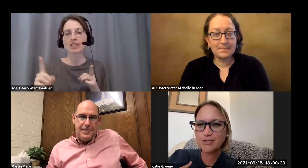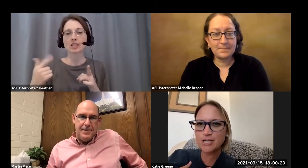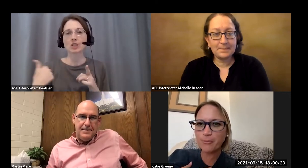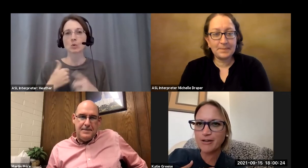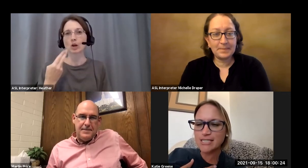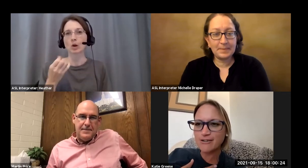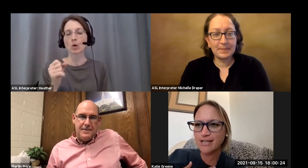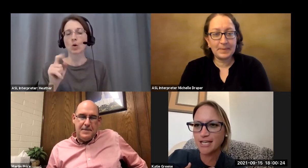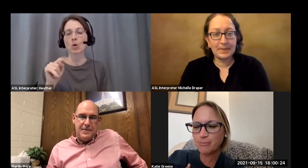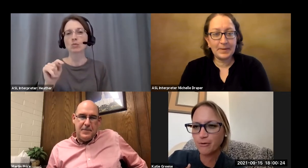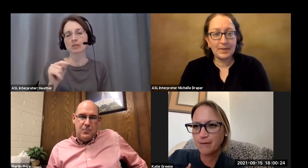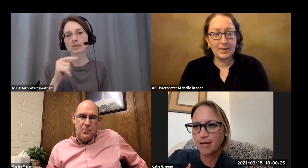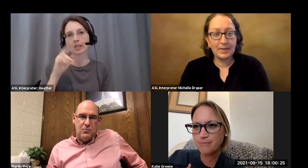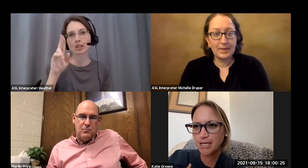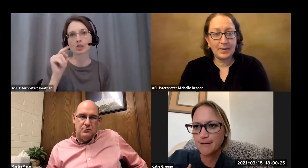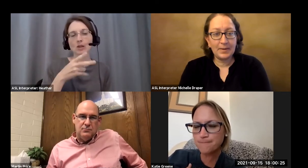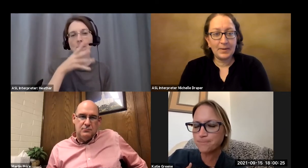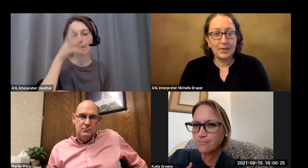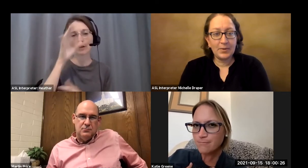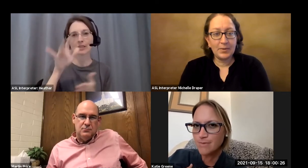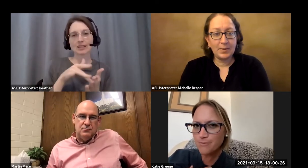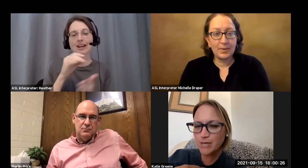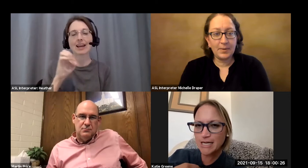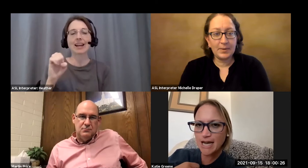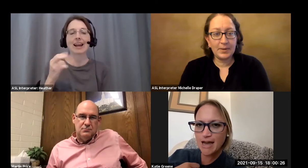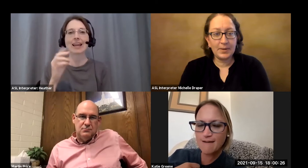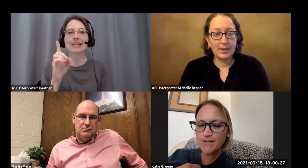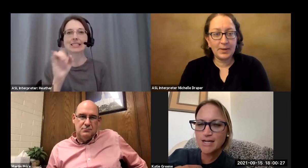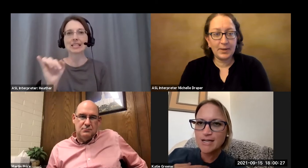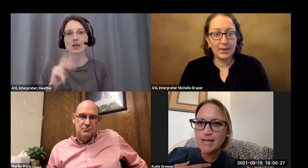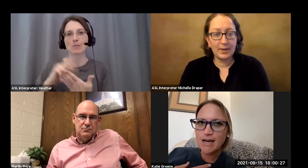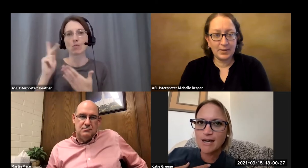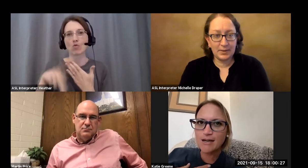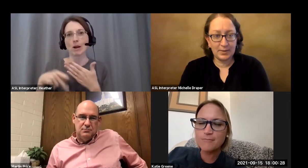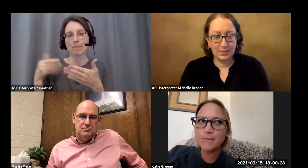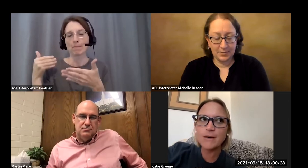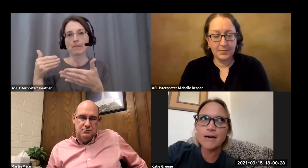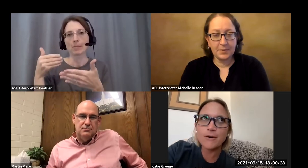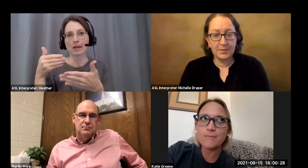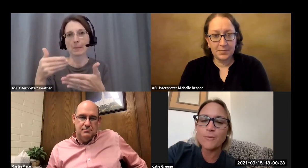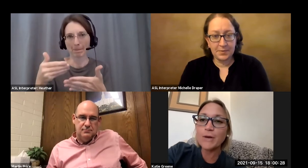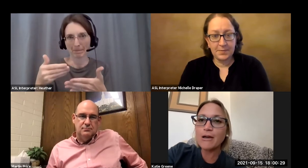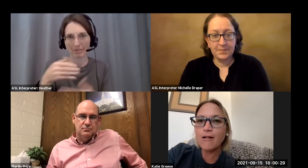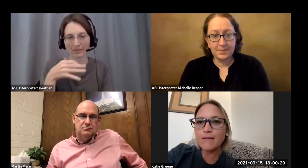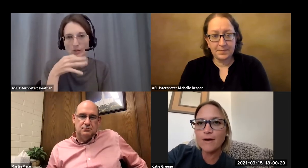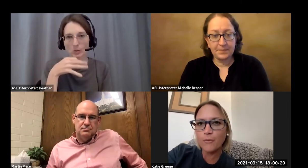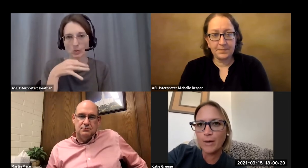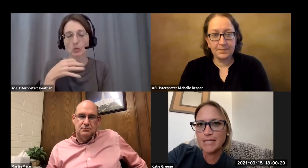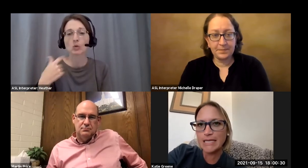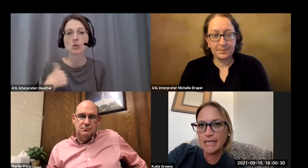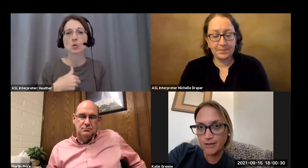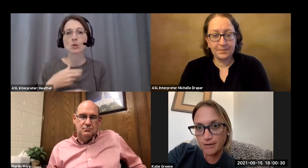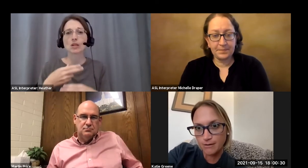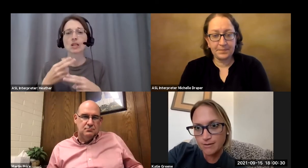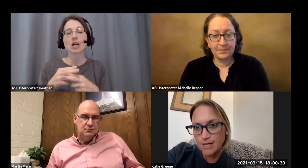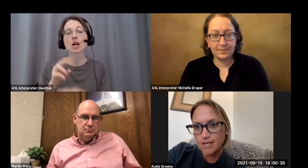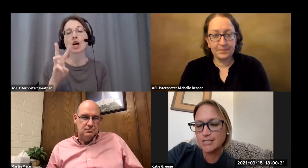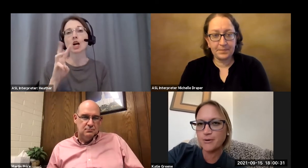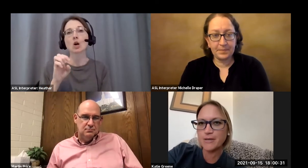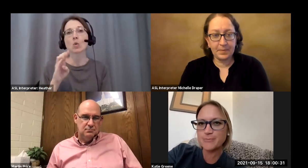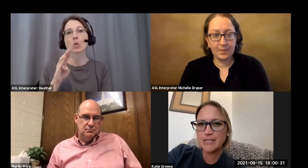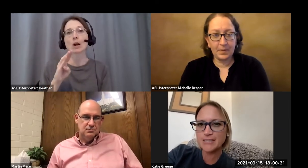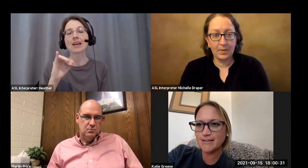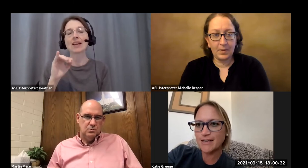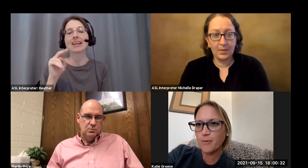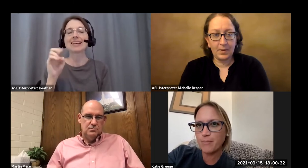hosting: the Utah Parent Center and the EDDI program coming up. We have we call a webineer.